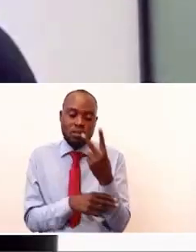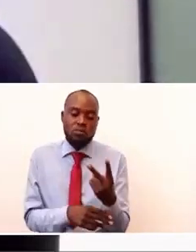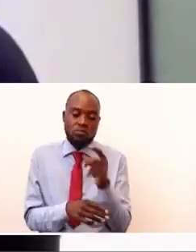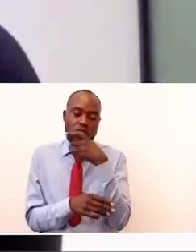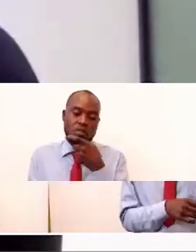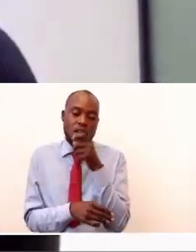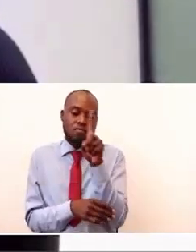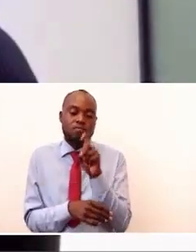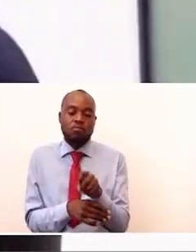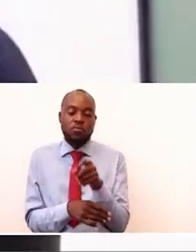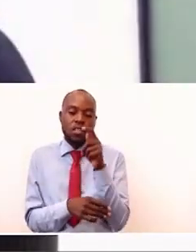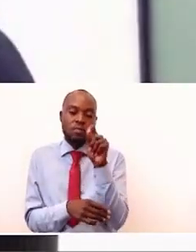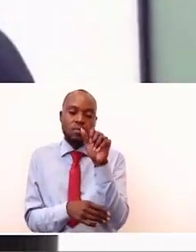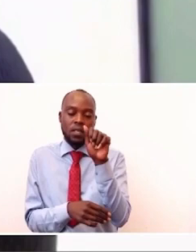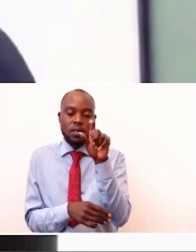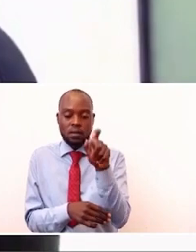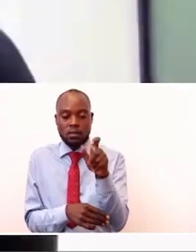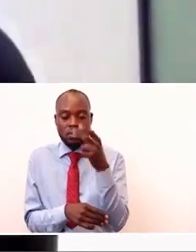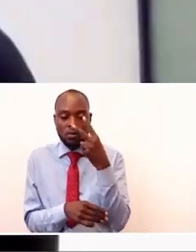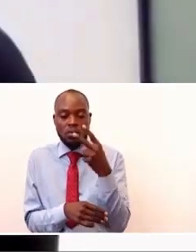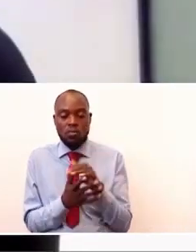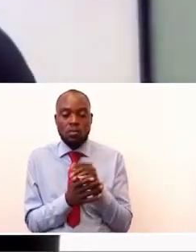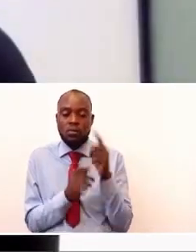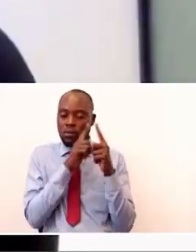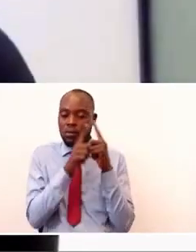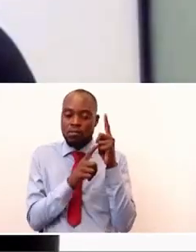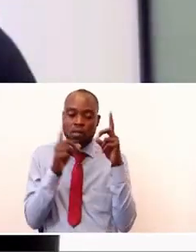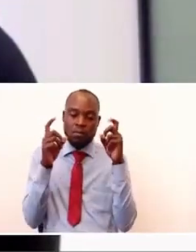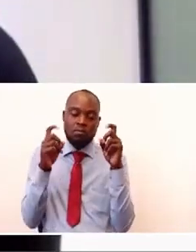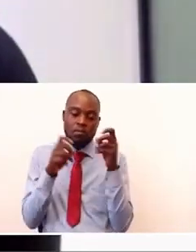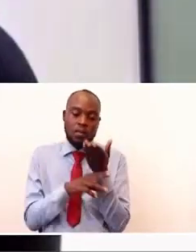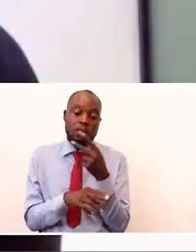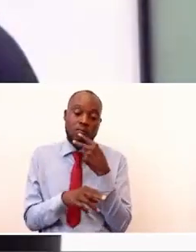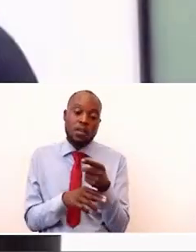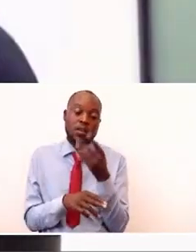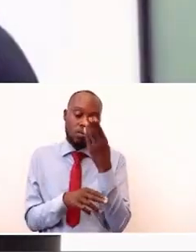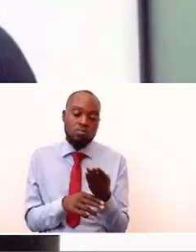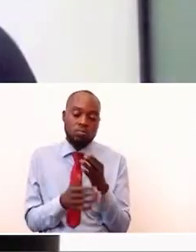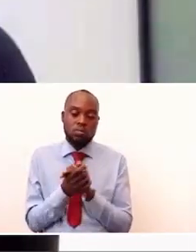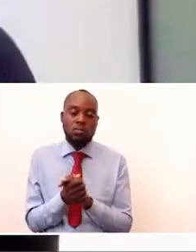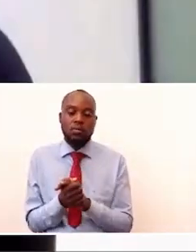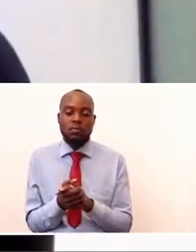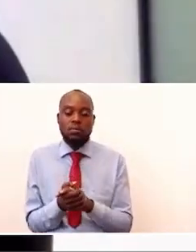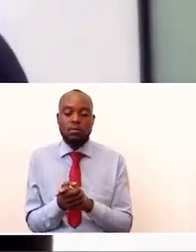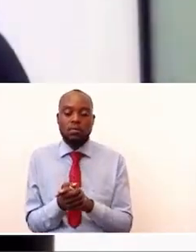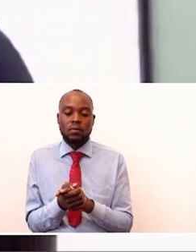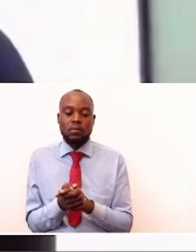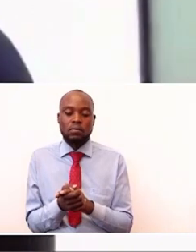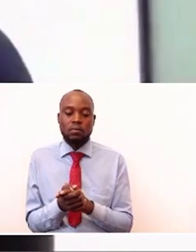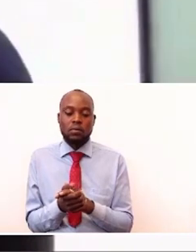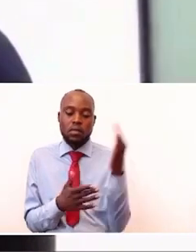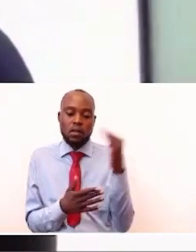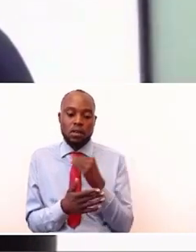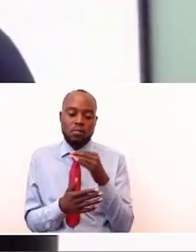around tax, would be to look at, I think the top two models that I'm seeing in terms of taxation is on income tax. If